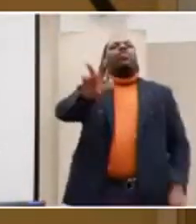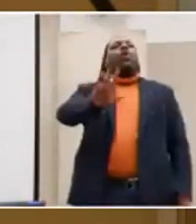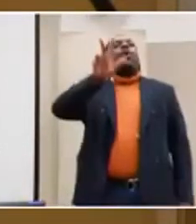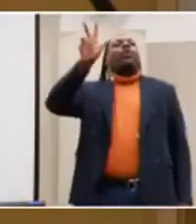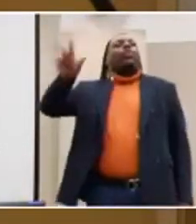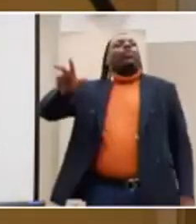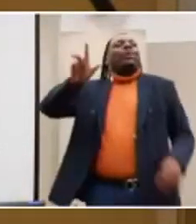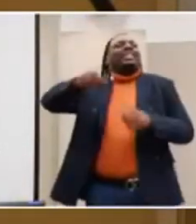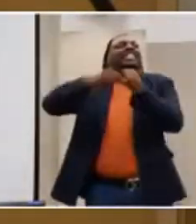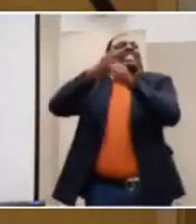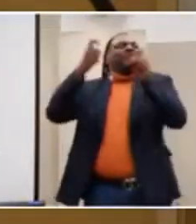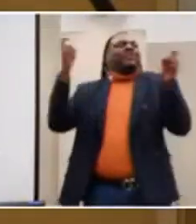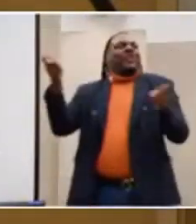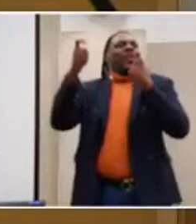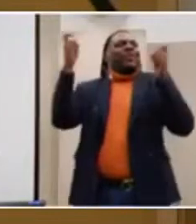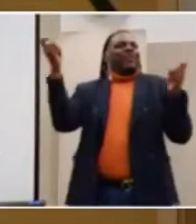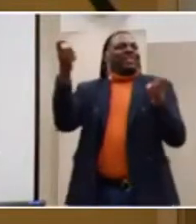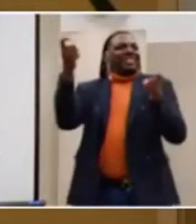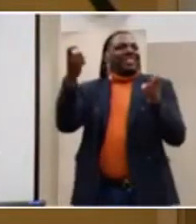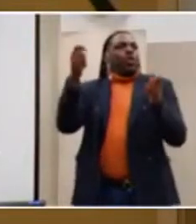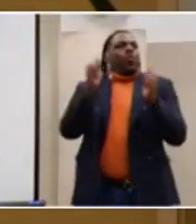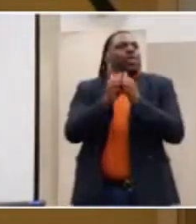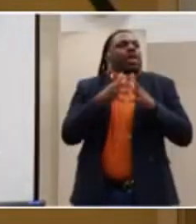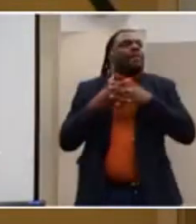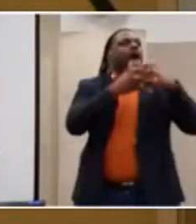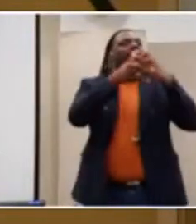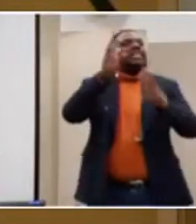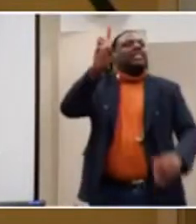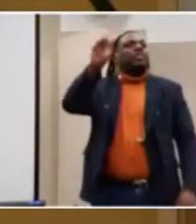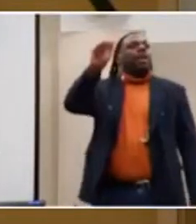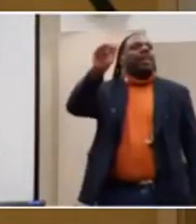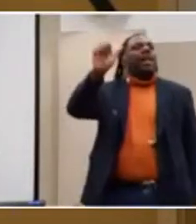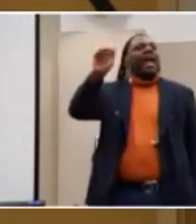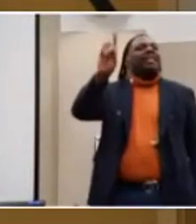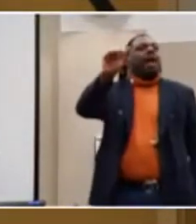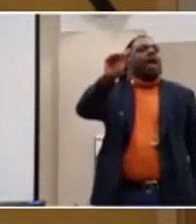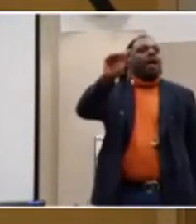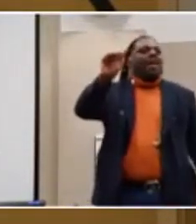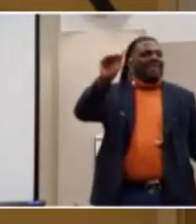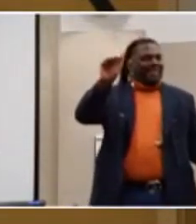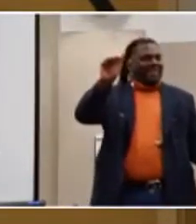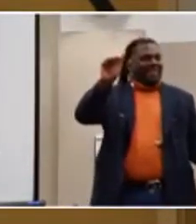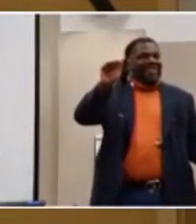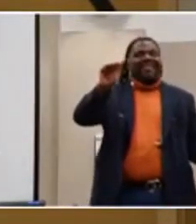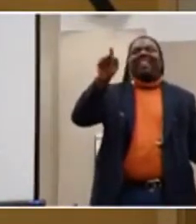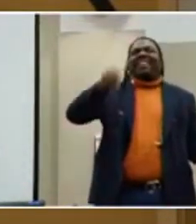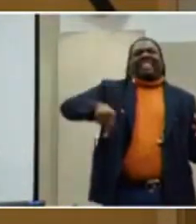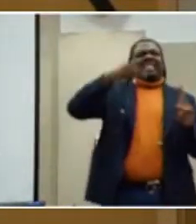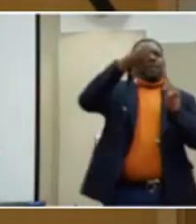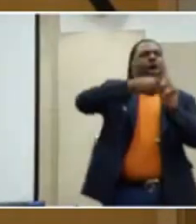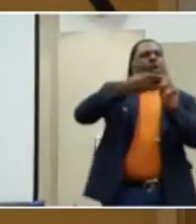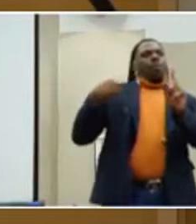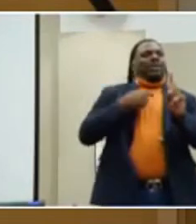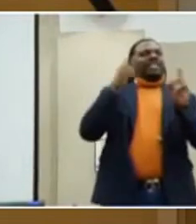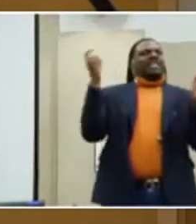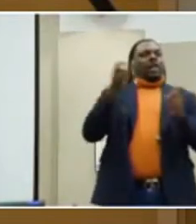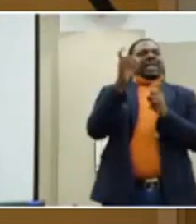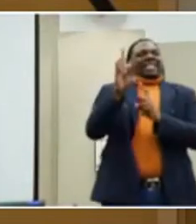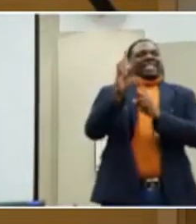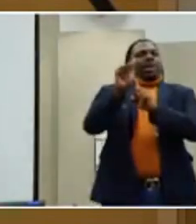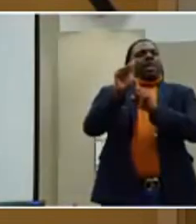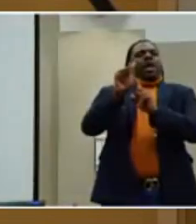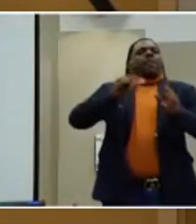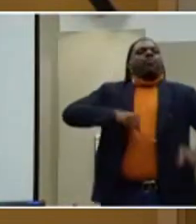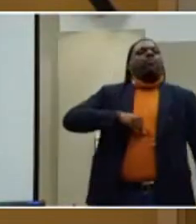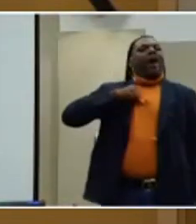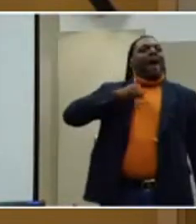33-year celebration of the Americans with Disability Act, as well as this month celebrating Disability